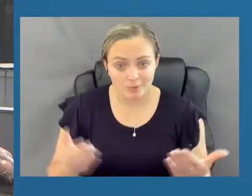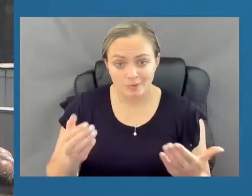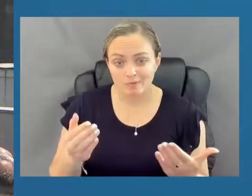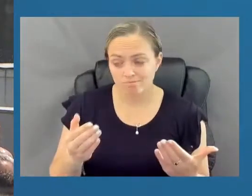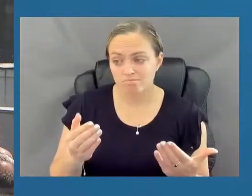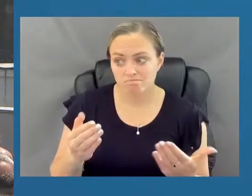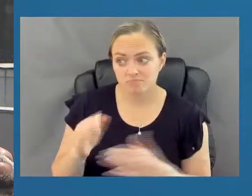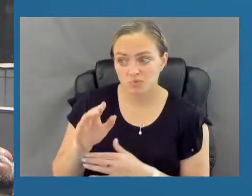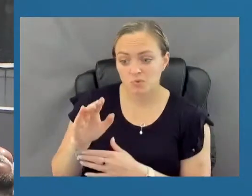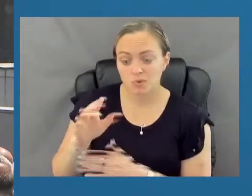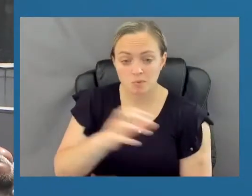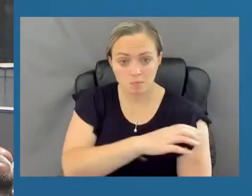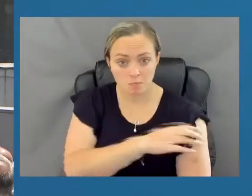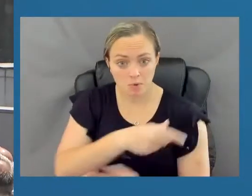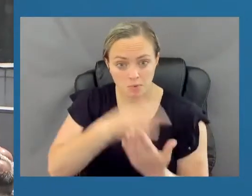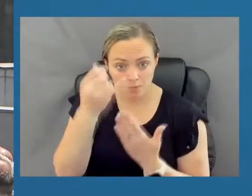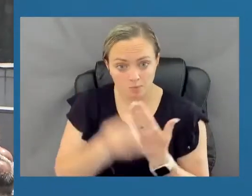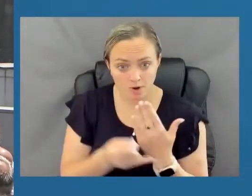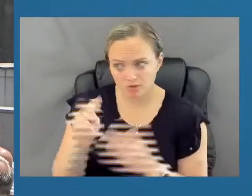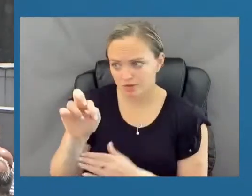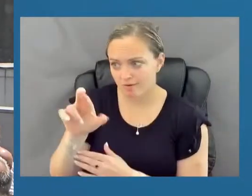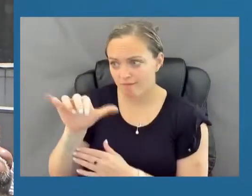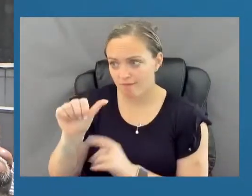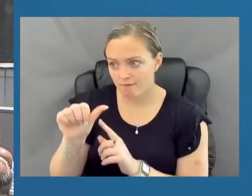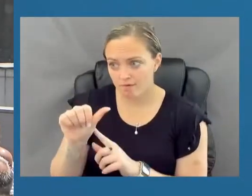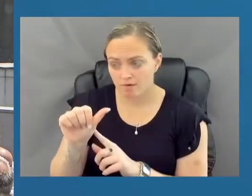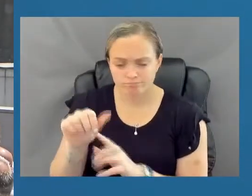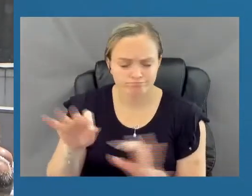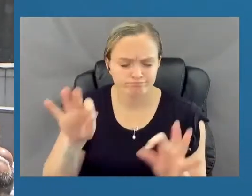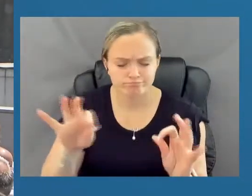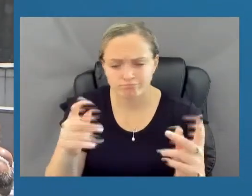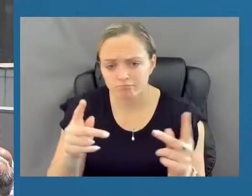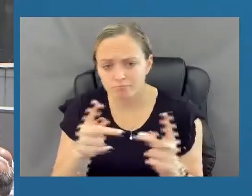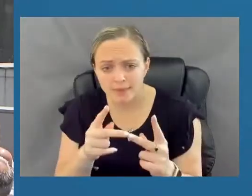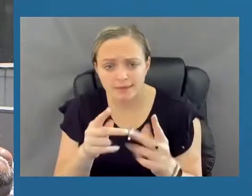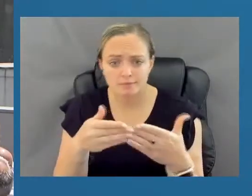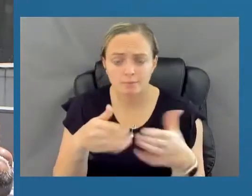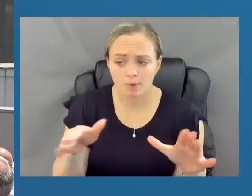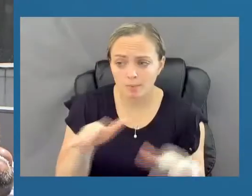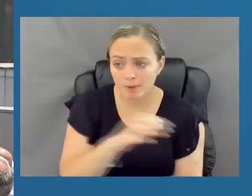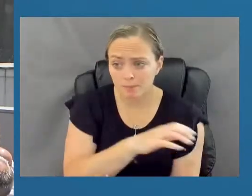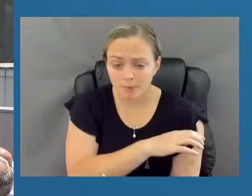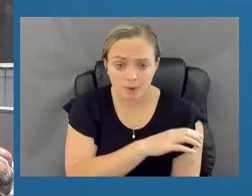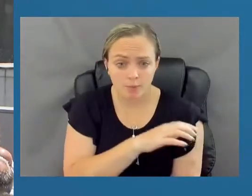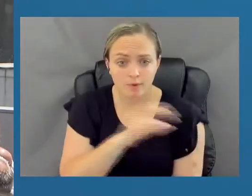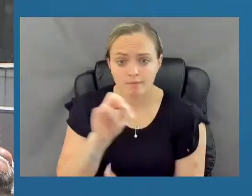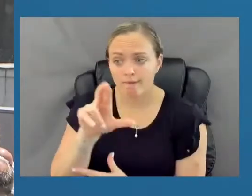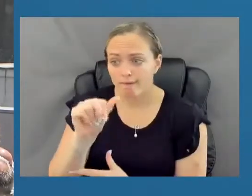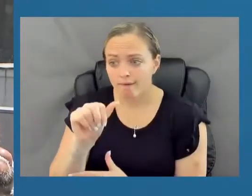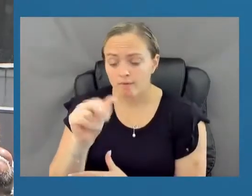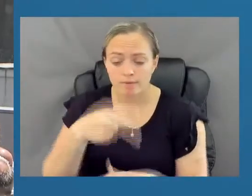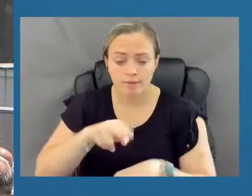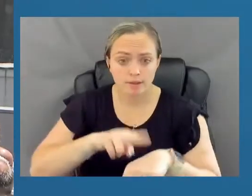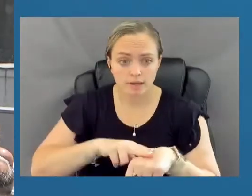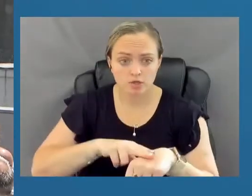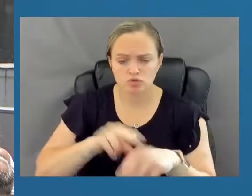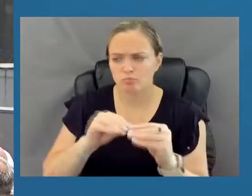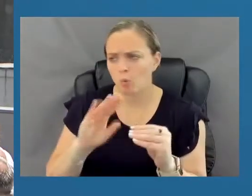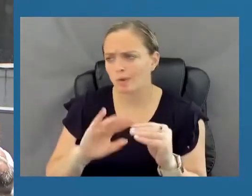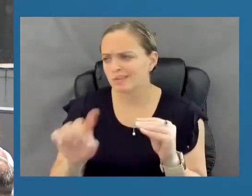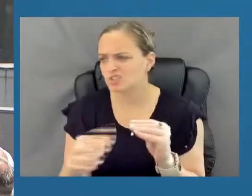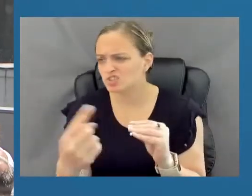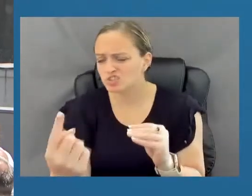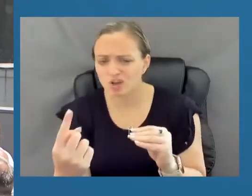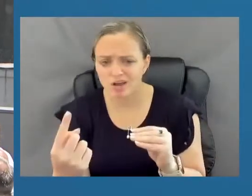Power Project, a jewel of public power in New York and the nation. This site is more than just a symbol of